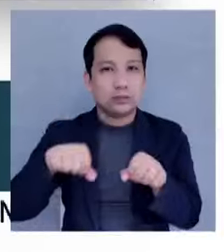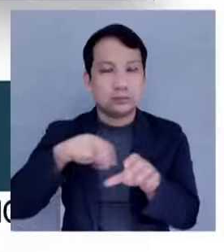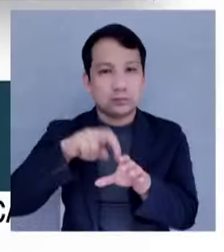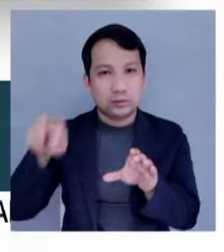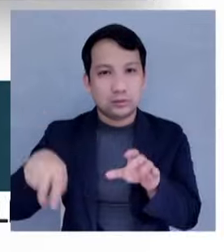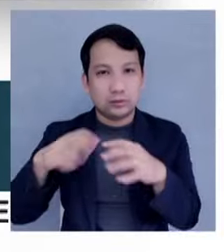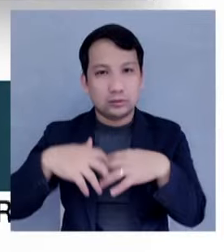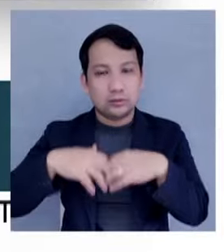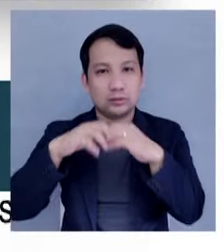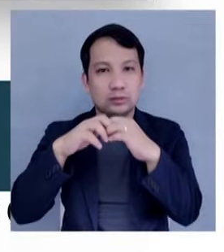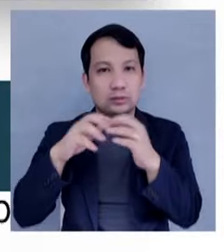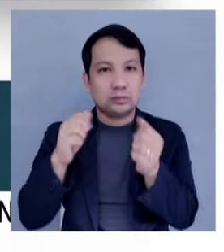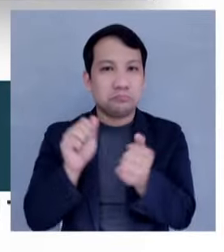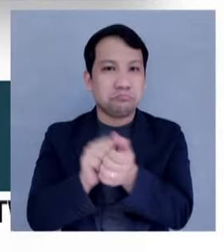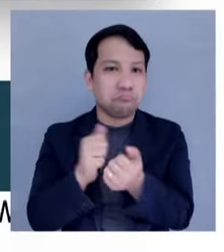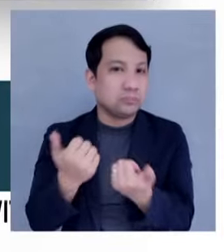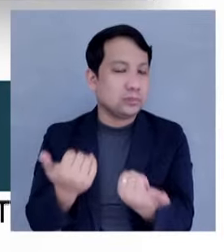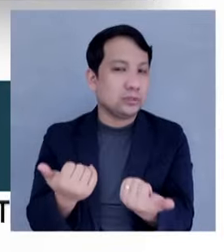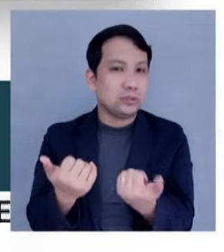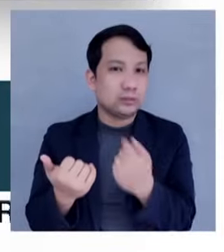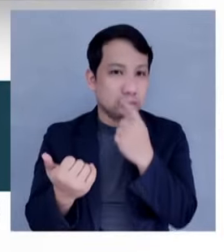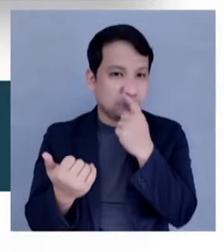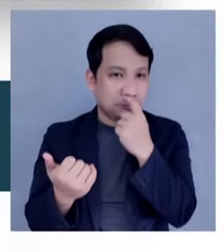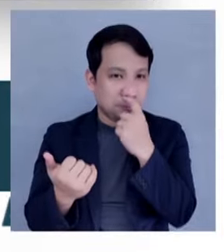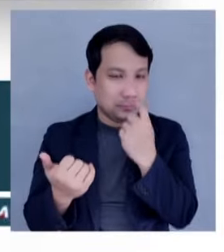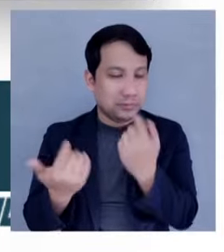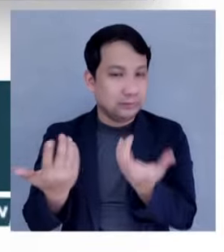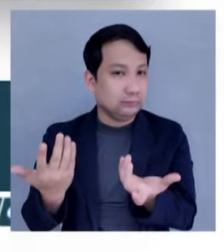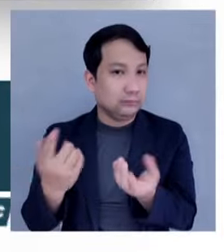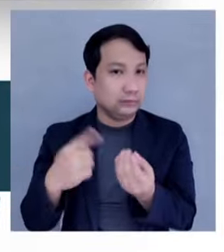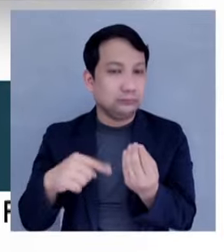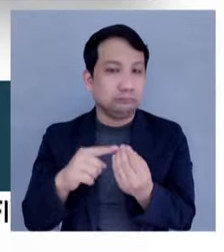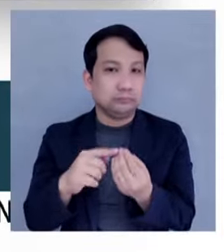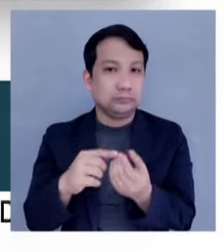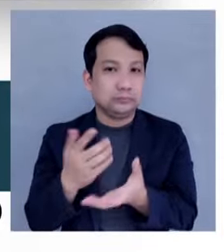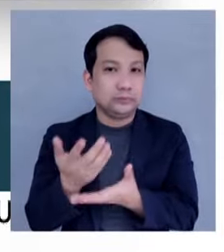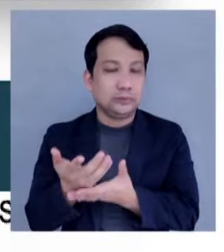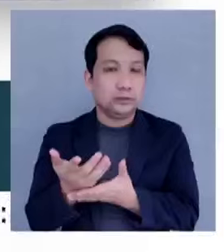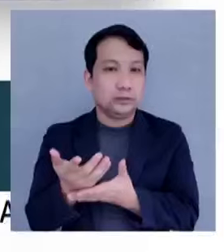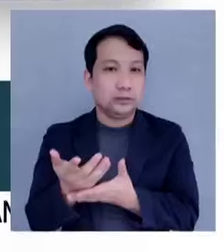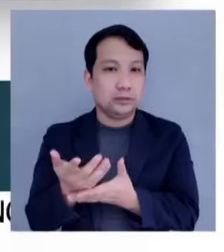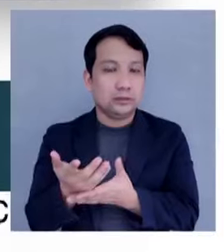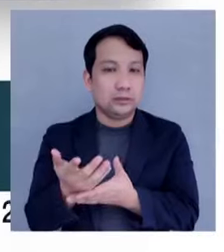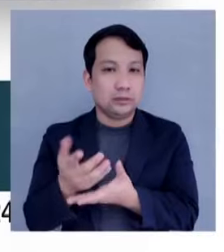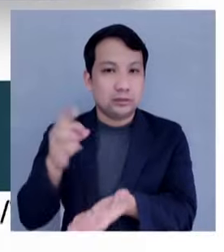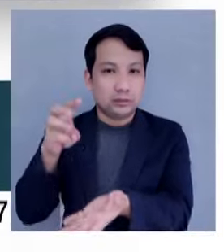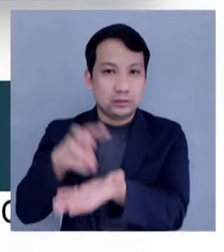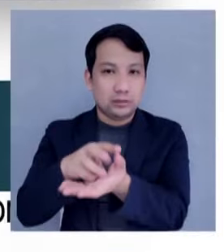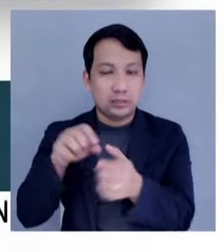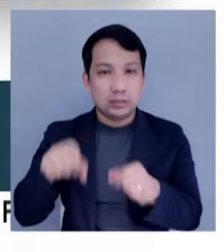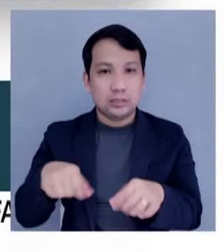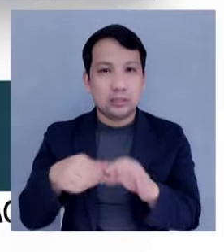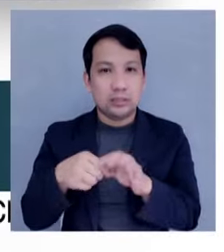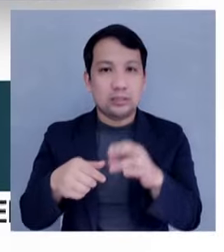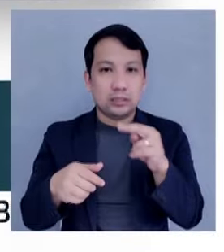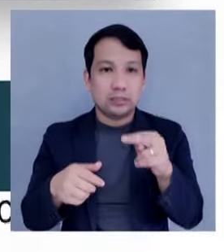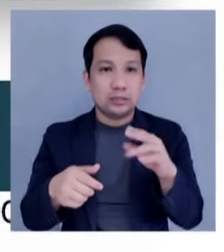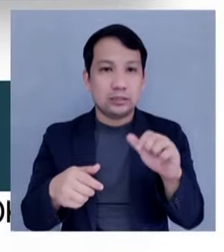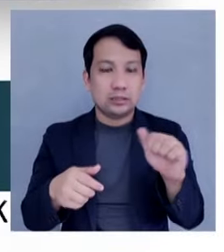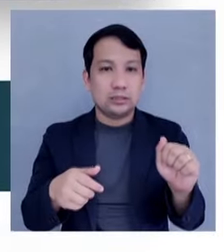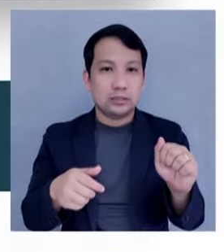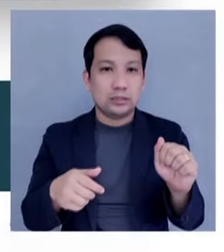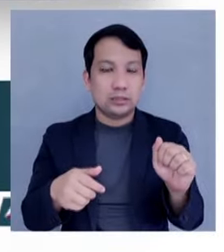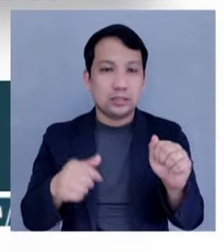na nasa kalsada na is yung kinatitirikan niya ngayong Ninoy Aquino Avenue